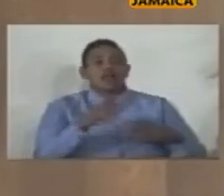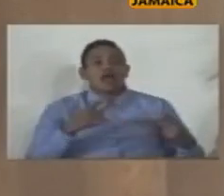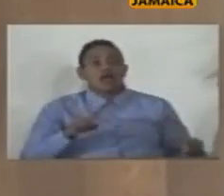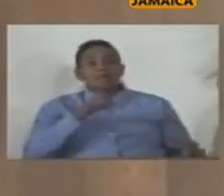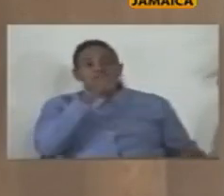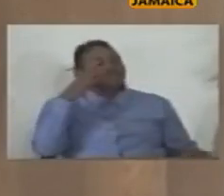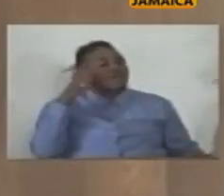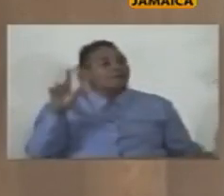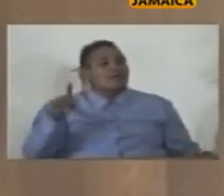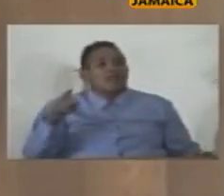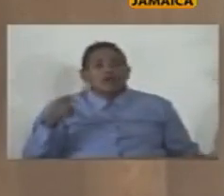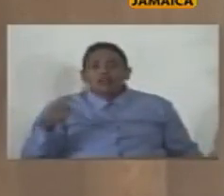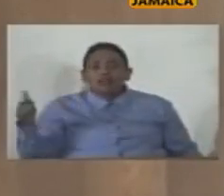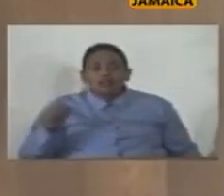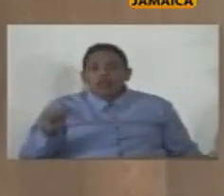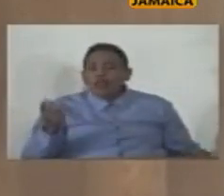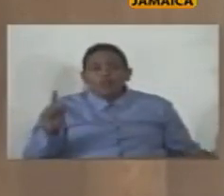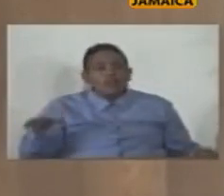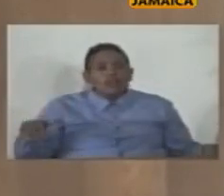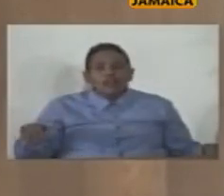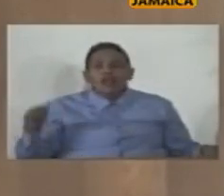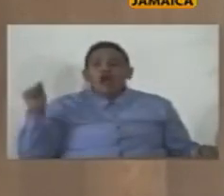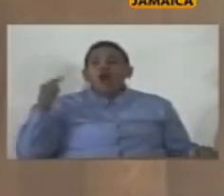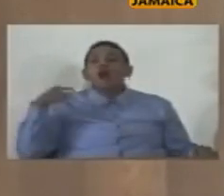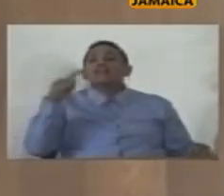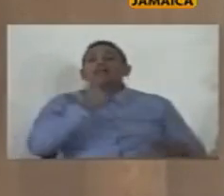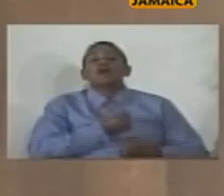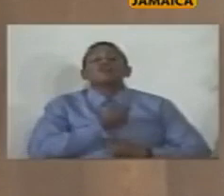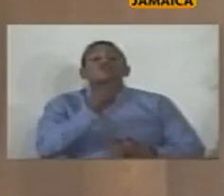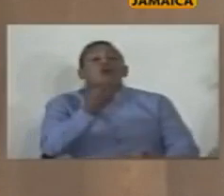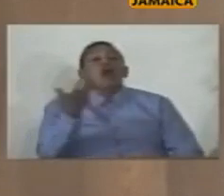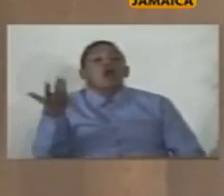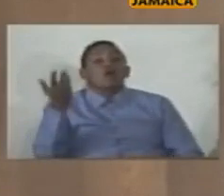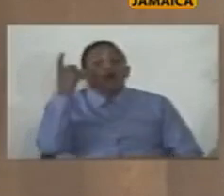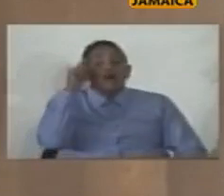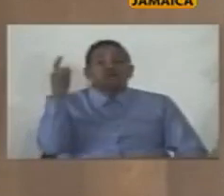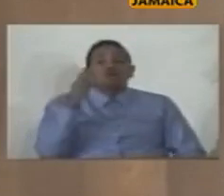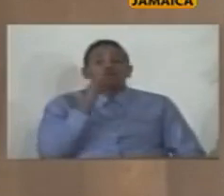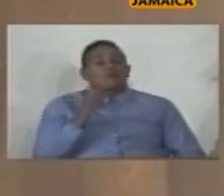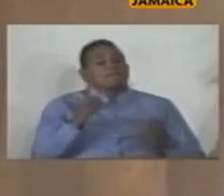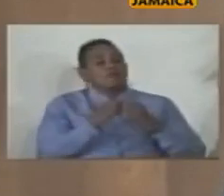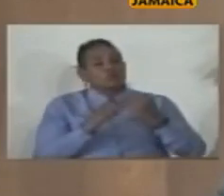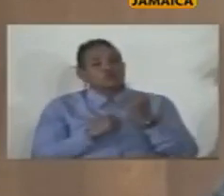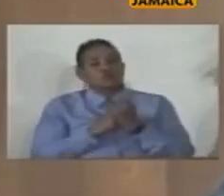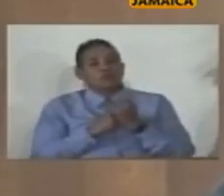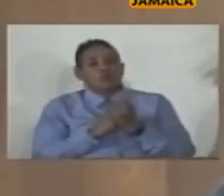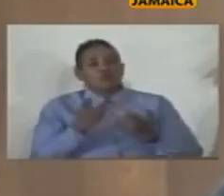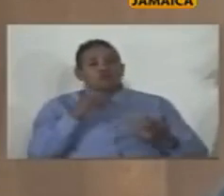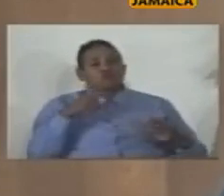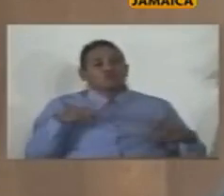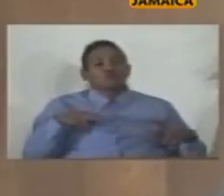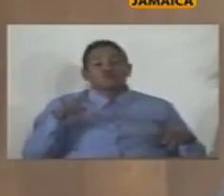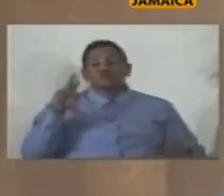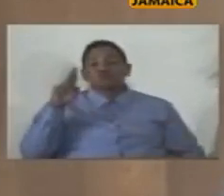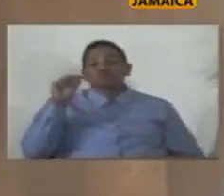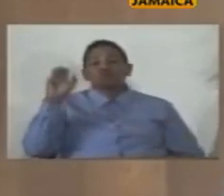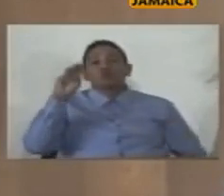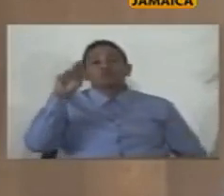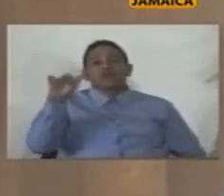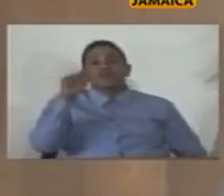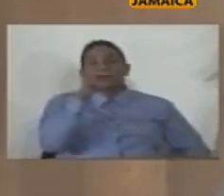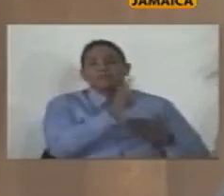not gone anywhere. All they are crying out is for greater assistance. The roads within the park have